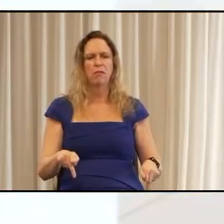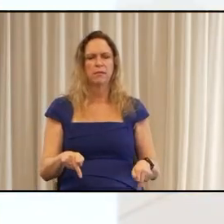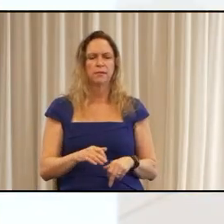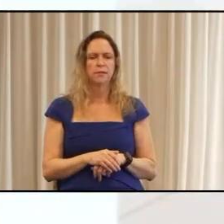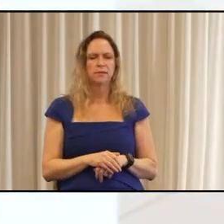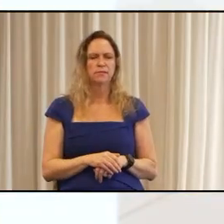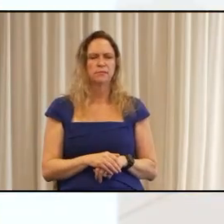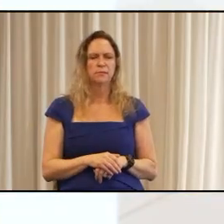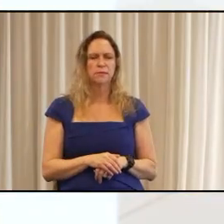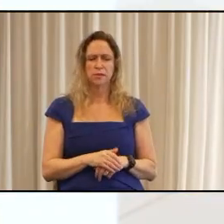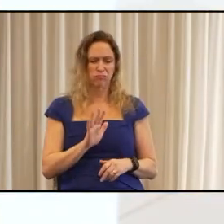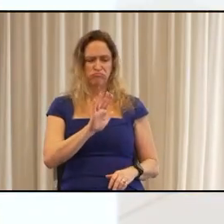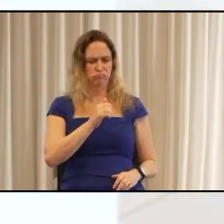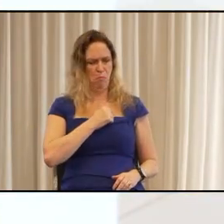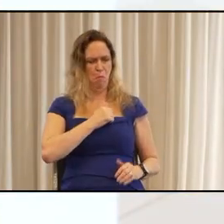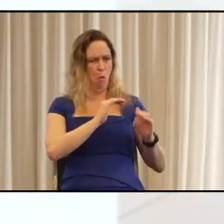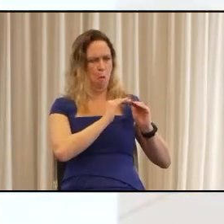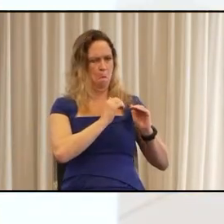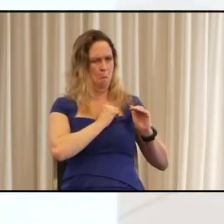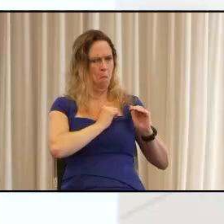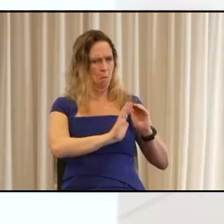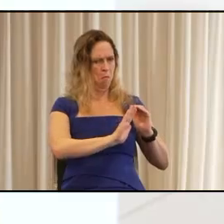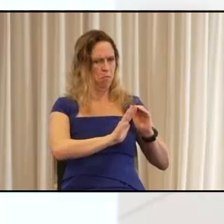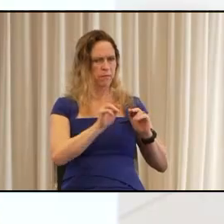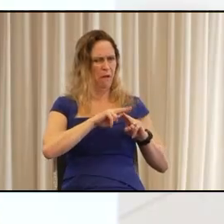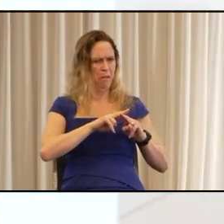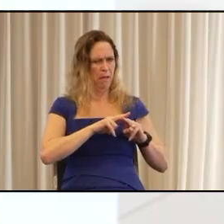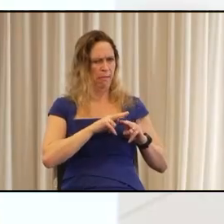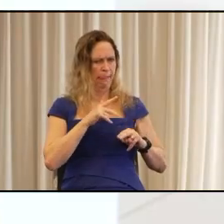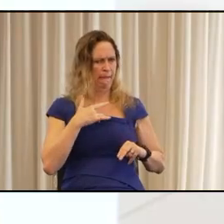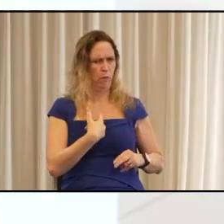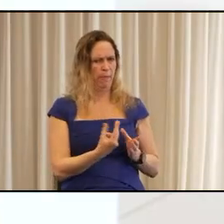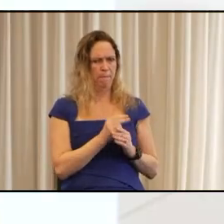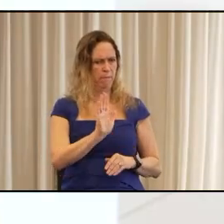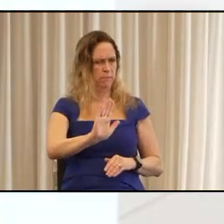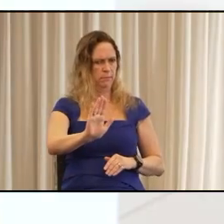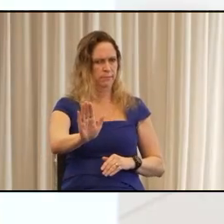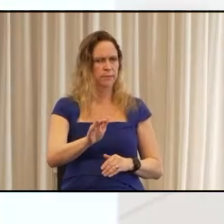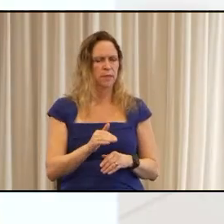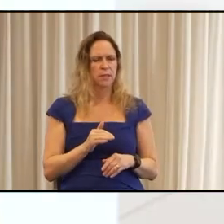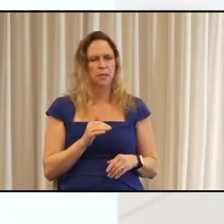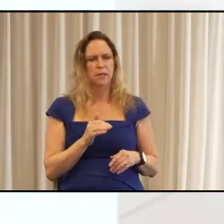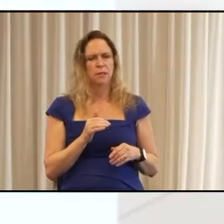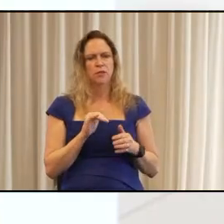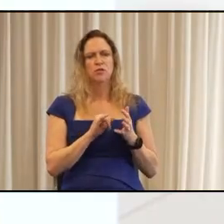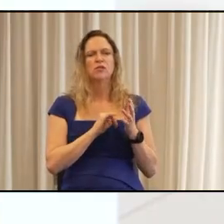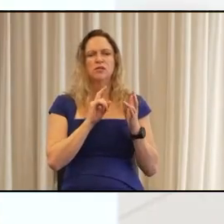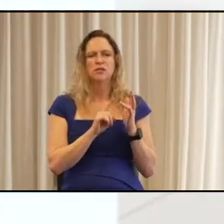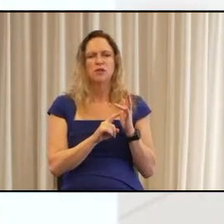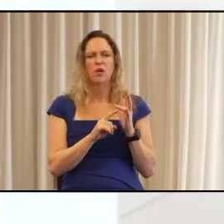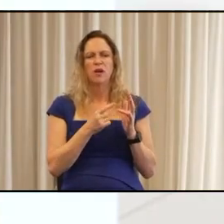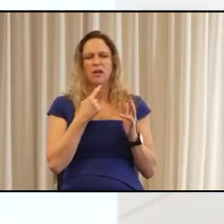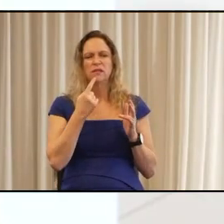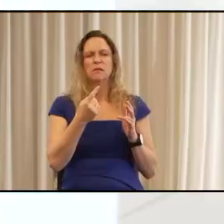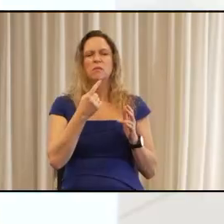bought into this home stuff, and this was his home. And so I did a deal with him whereby